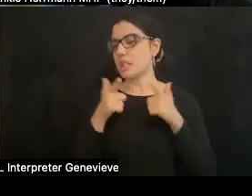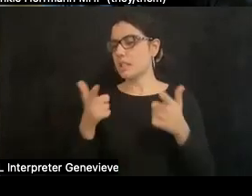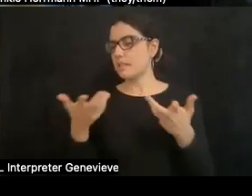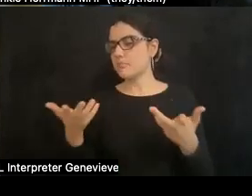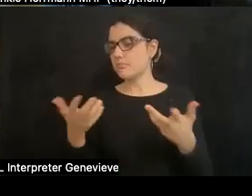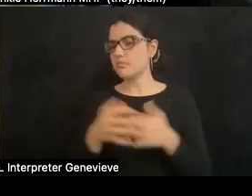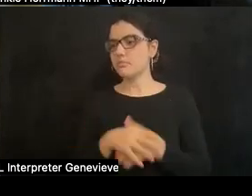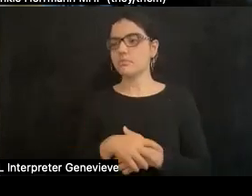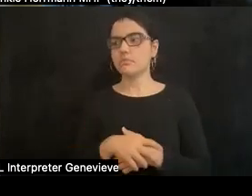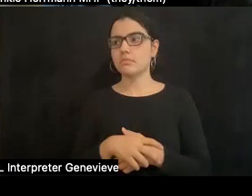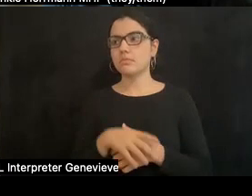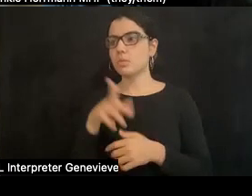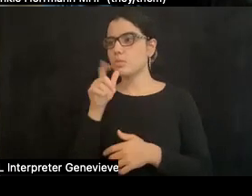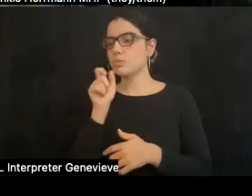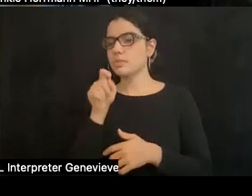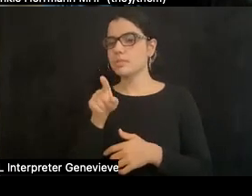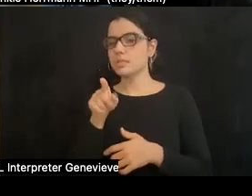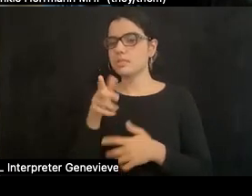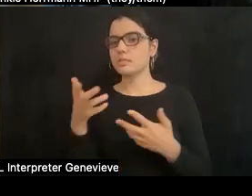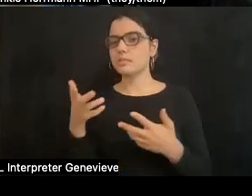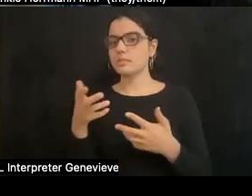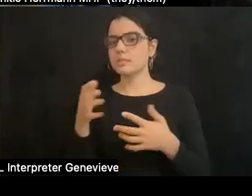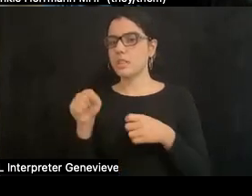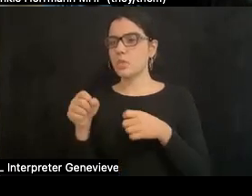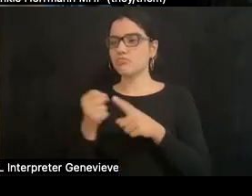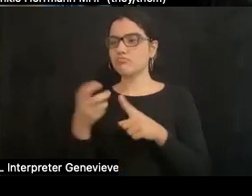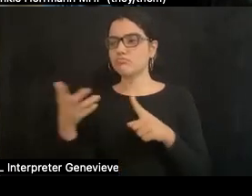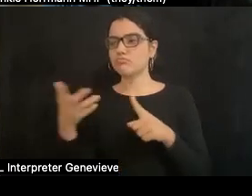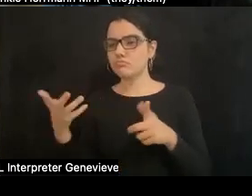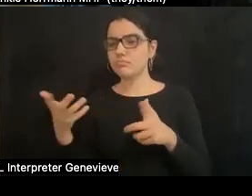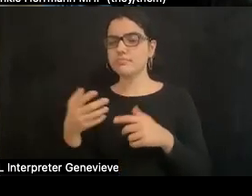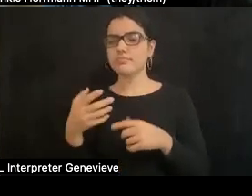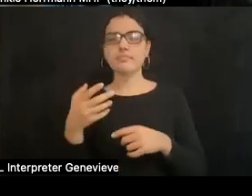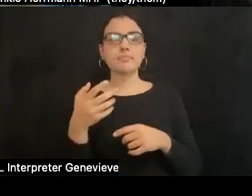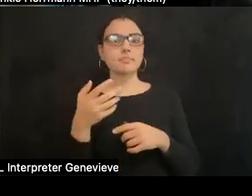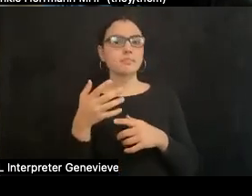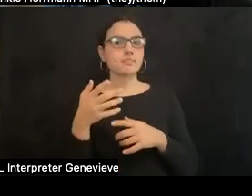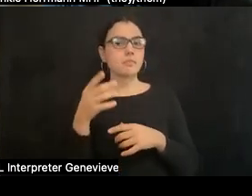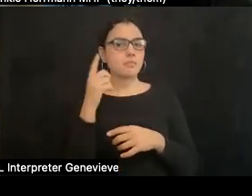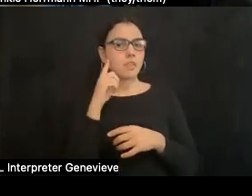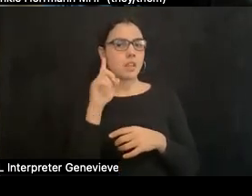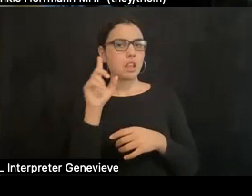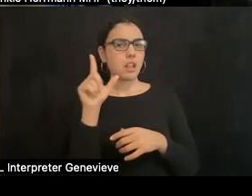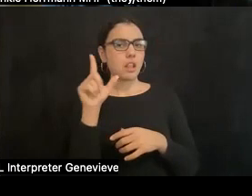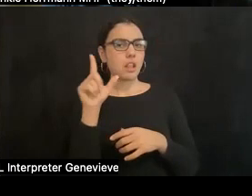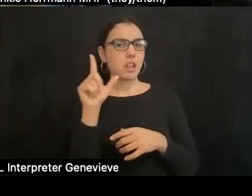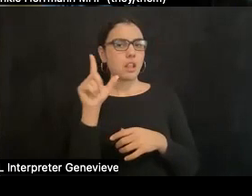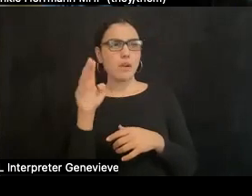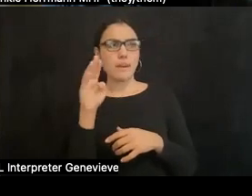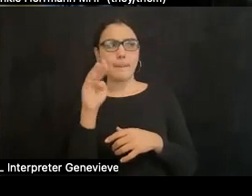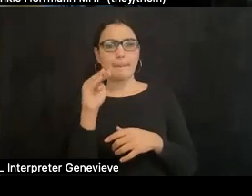Whomever asked. That's I think we have a second. If that LeVar McCline had asked